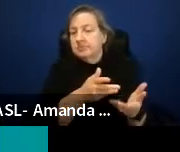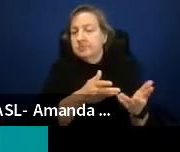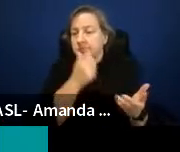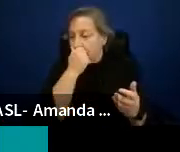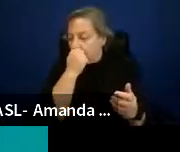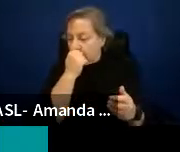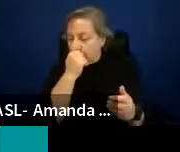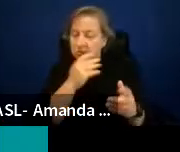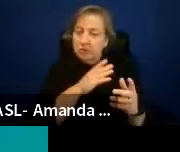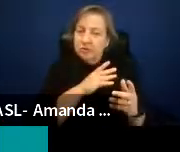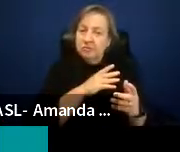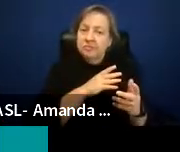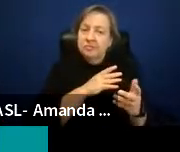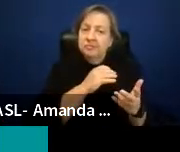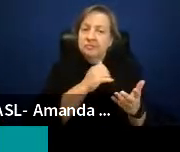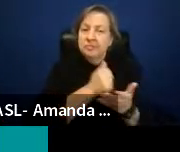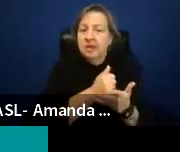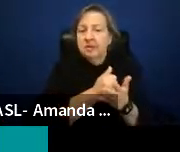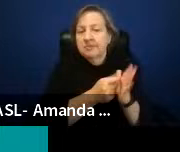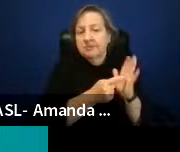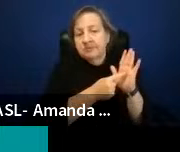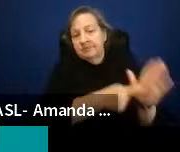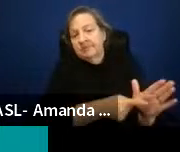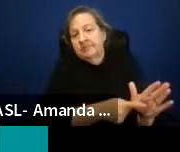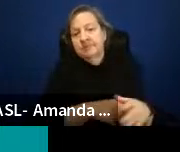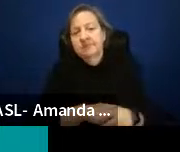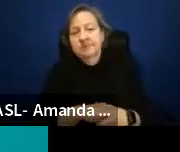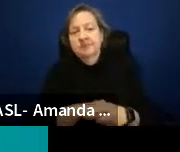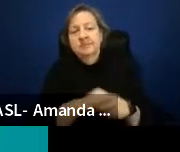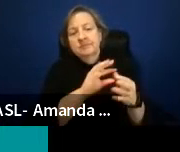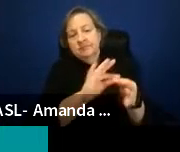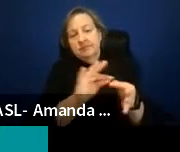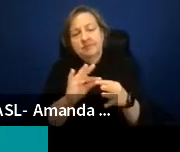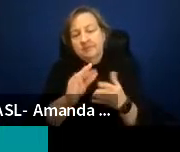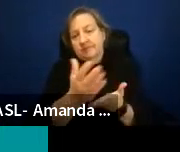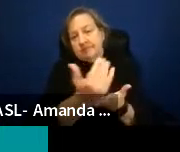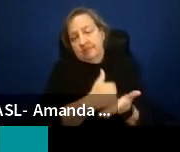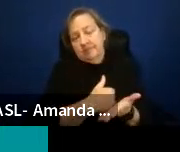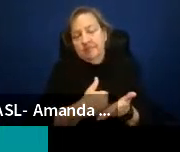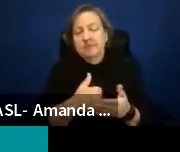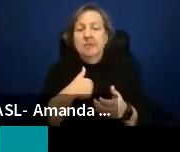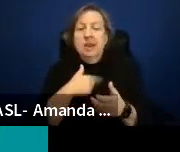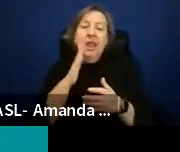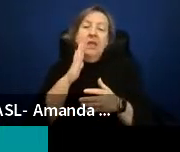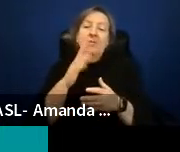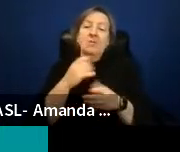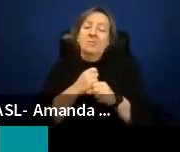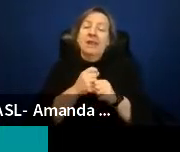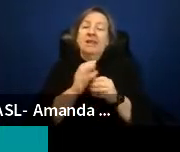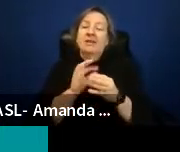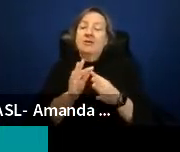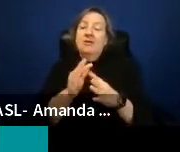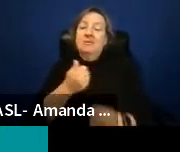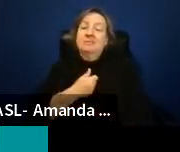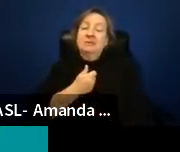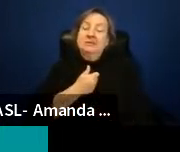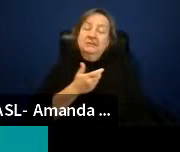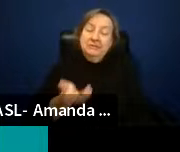comment. And I will make a editorial comment because, you